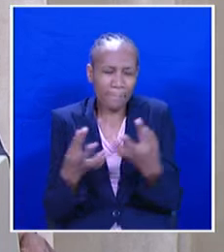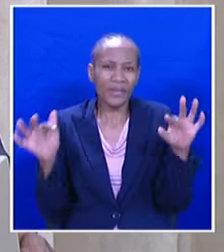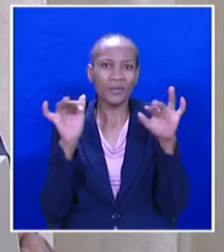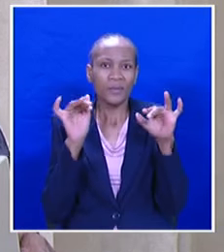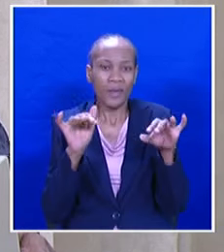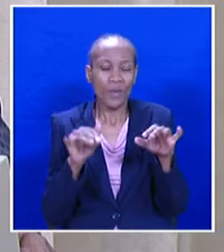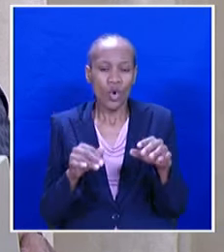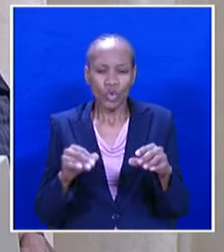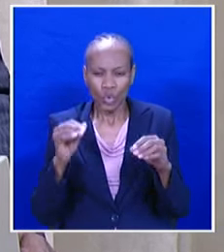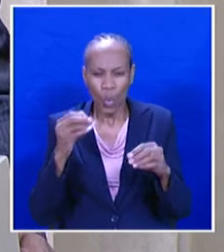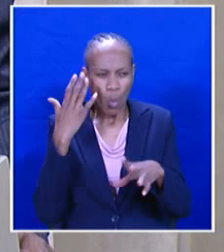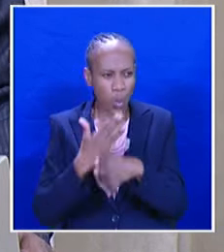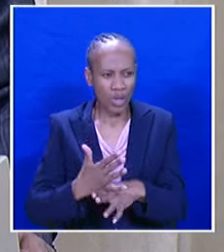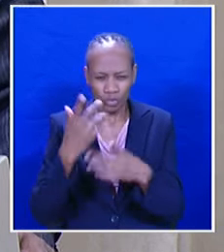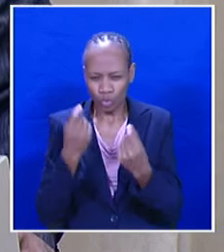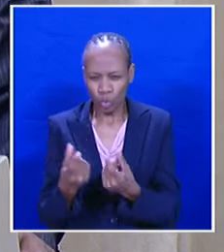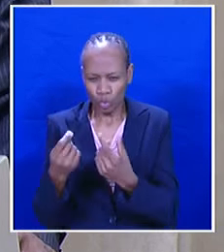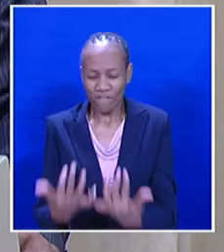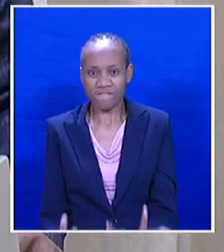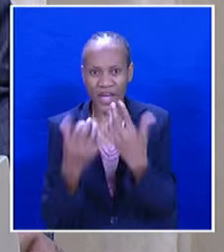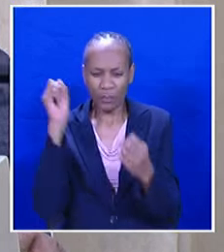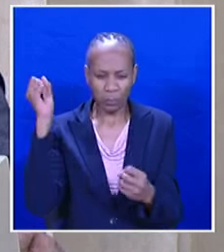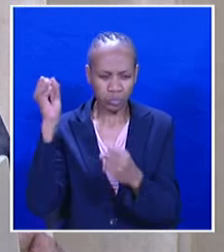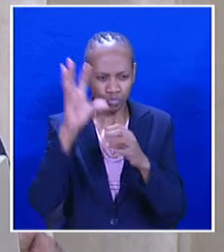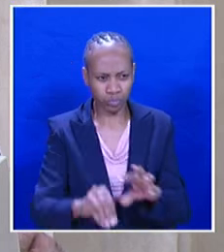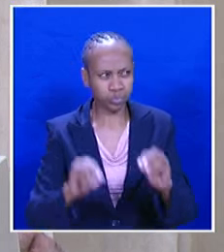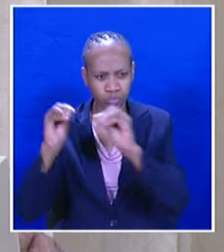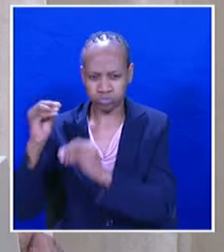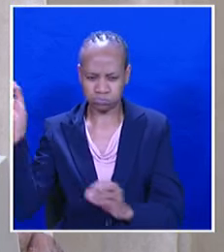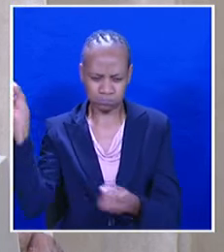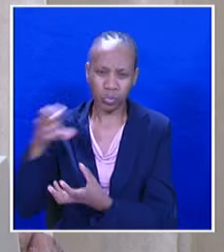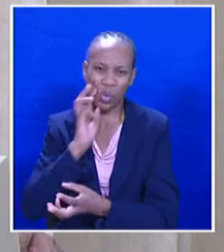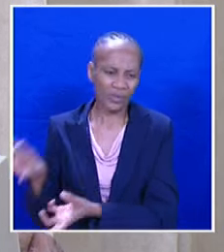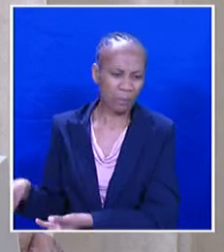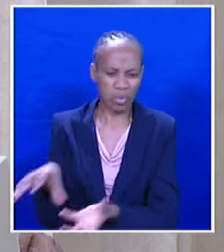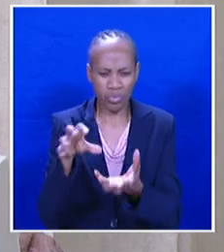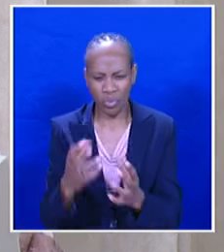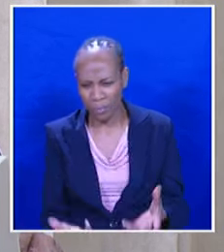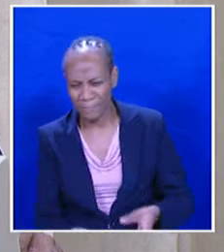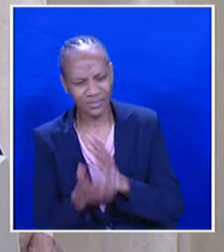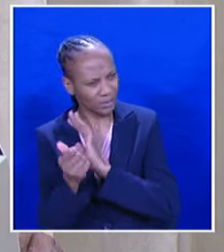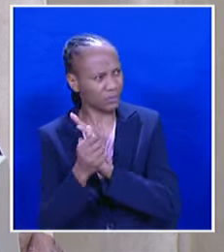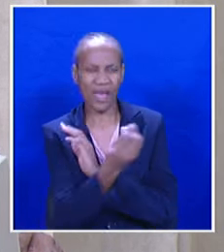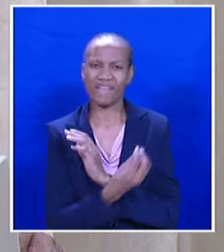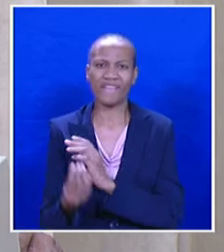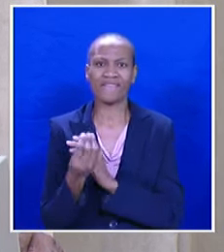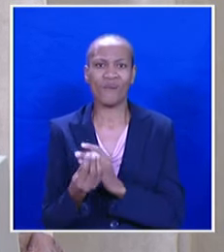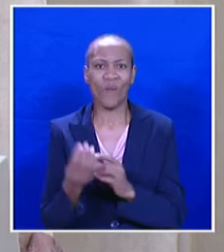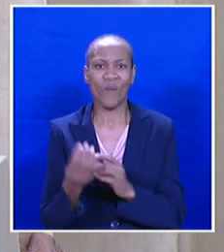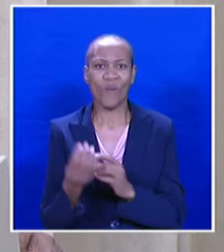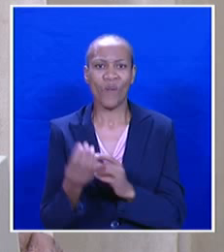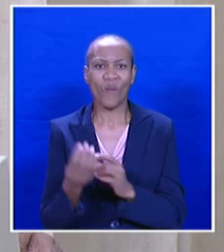fire gallantly are people who were trained in working for fire. They gained their skills